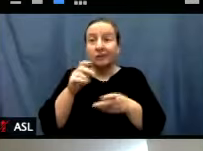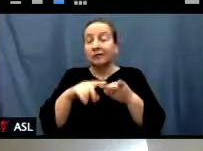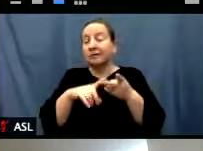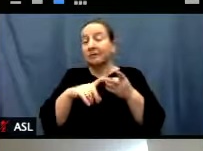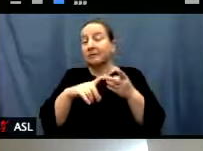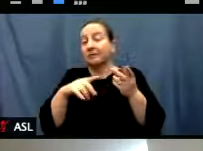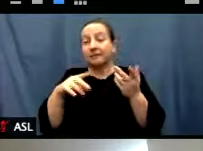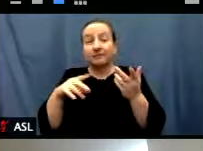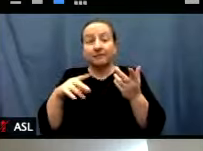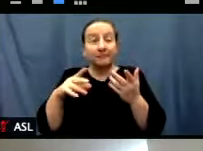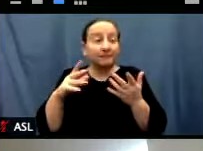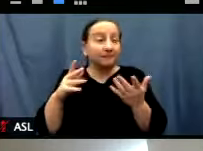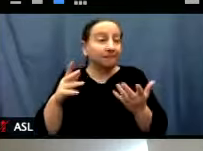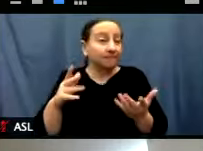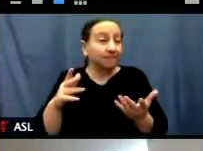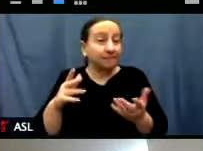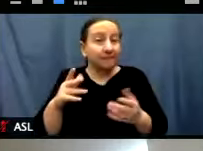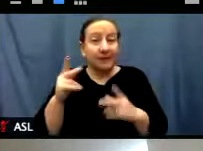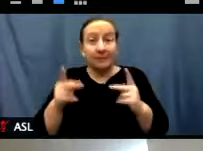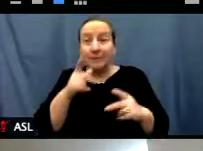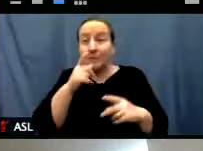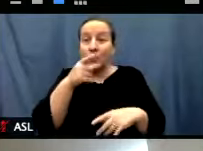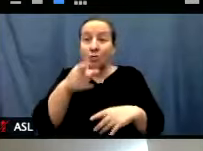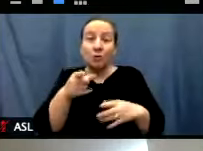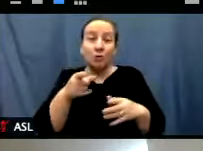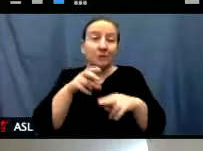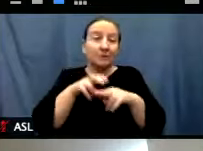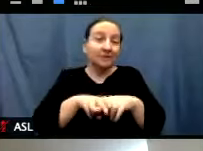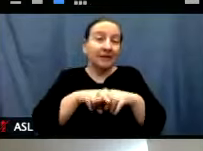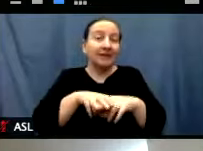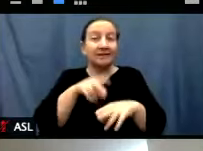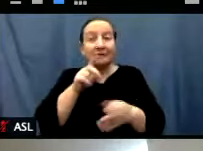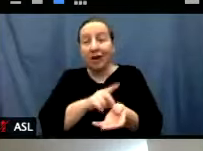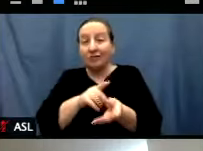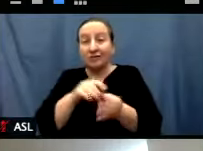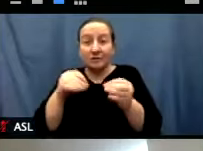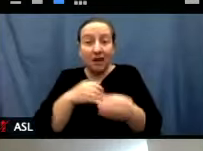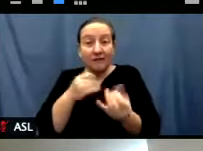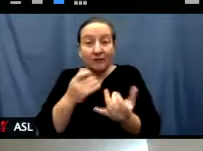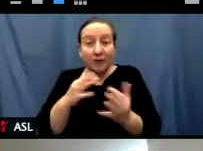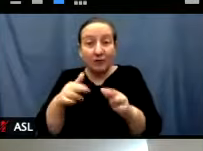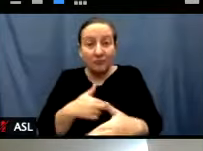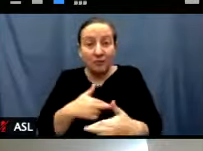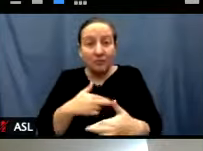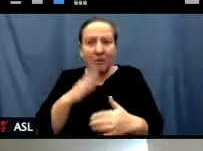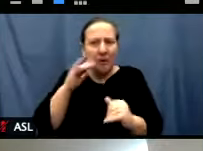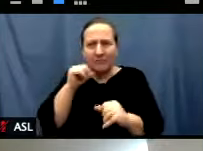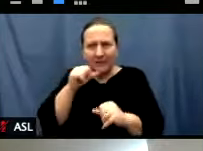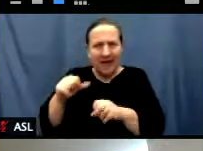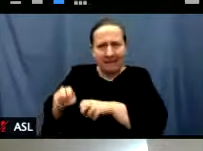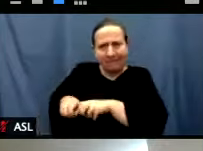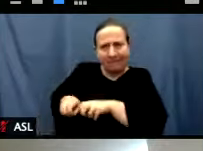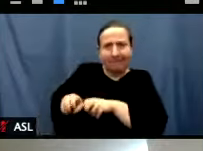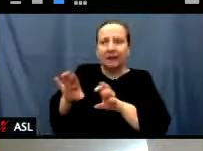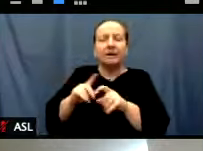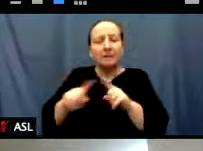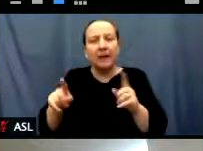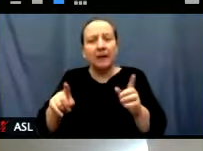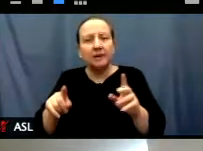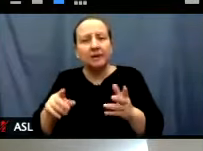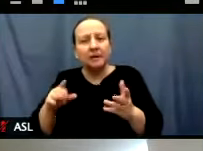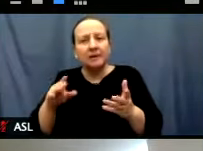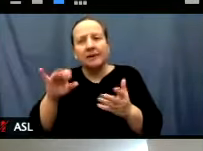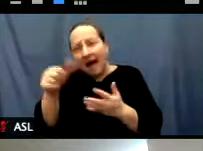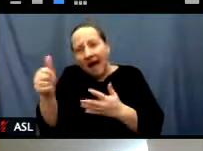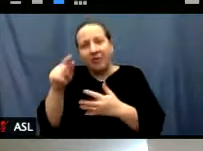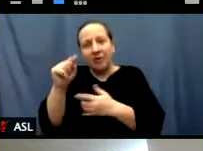who you sit with in the doctor's office waiting room. I don't know, hopefully people aren't doing that. But it's just